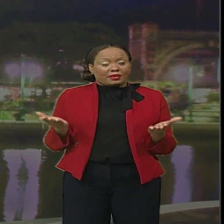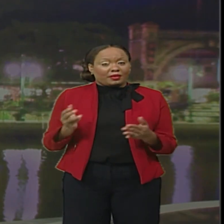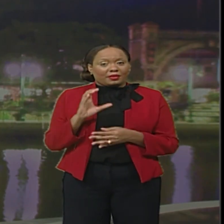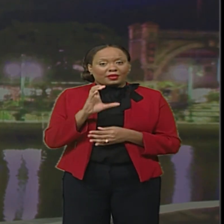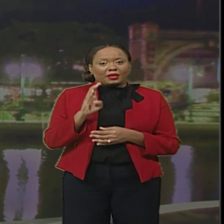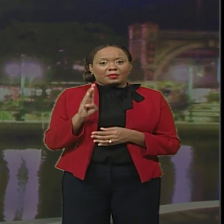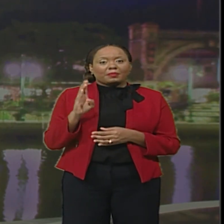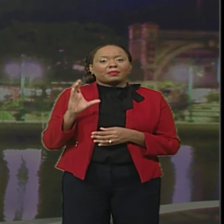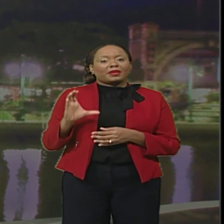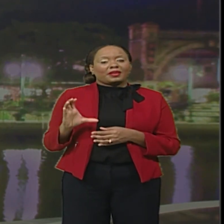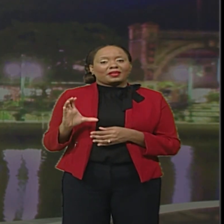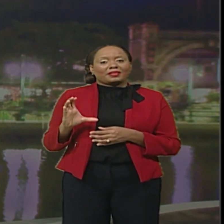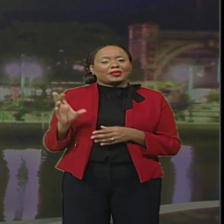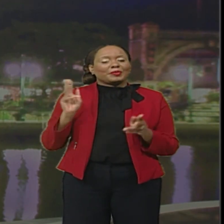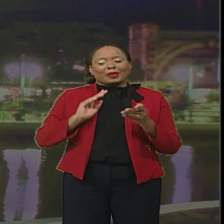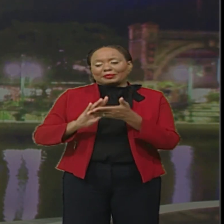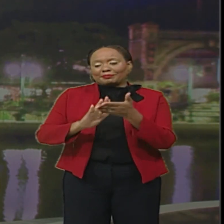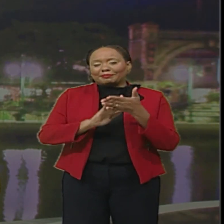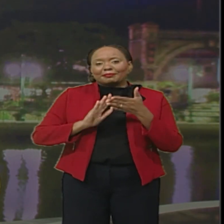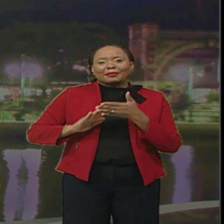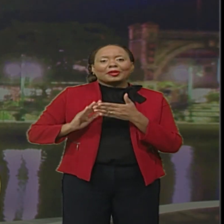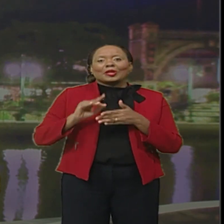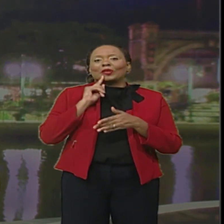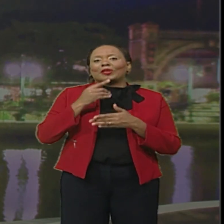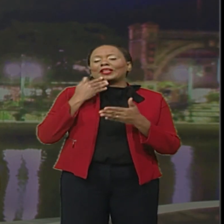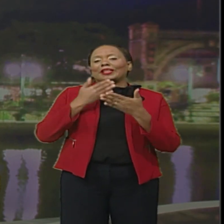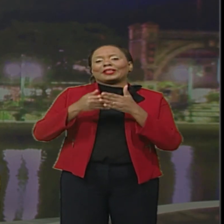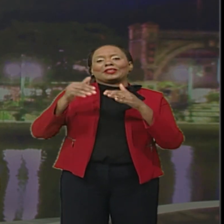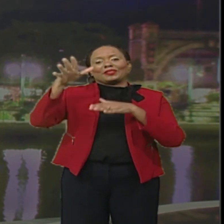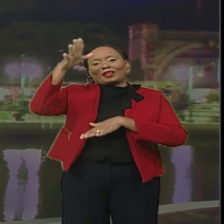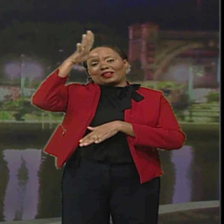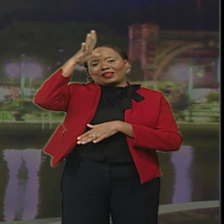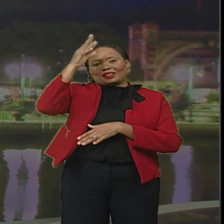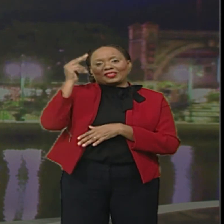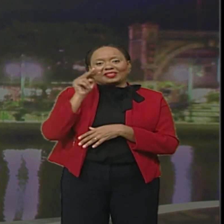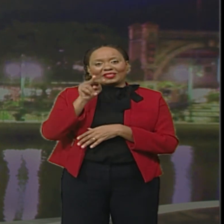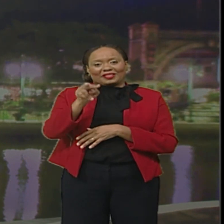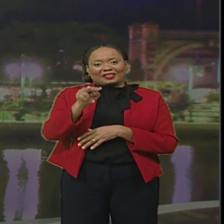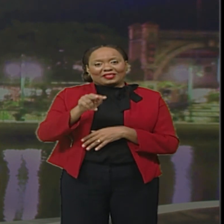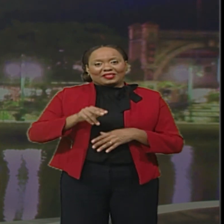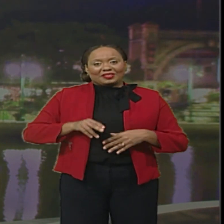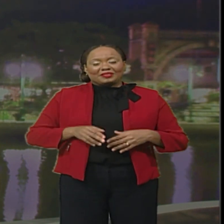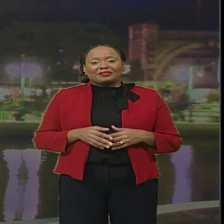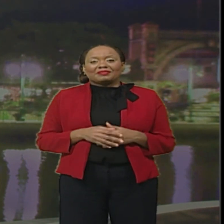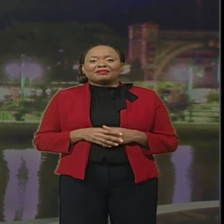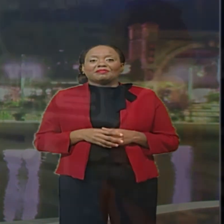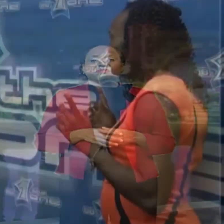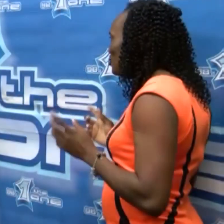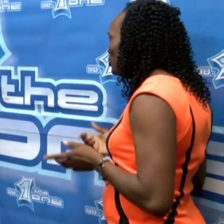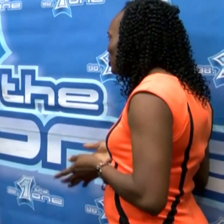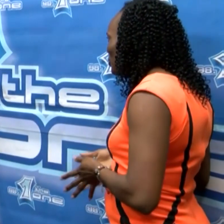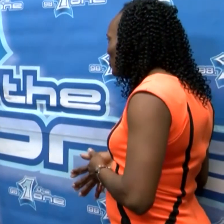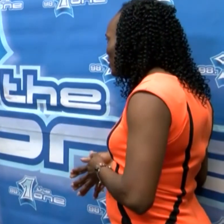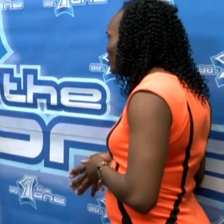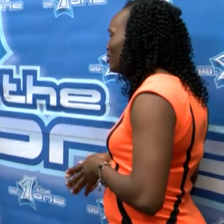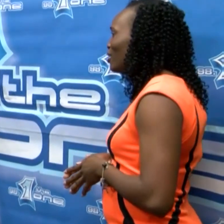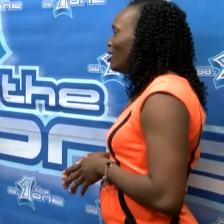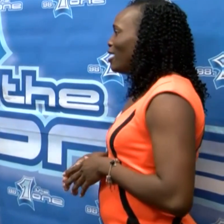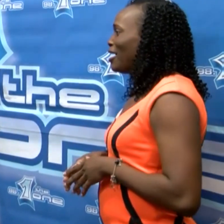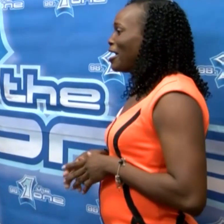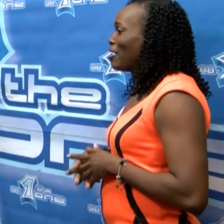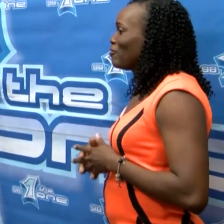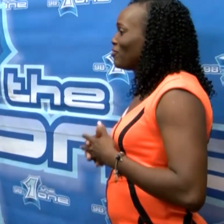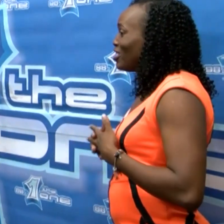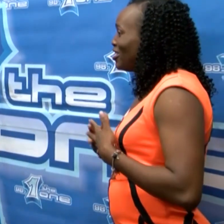Corporation have been recognized as outstanding fathers. They are 98.1 The One DJs Dave Smooth